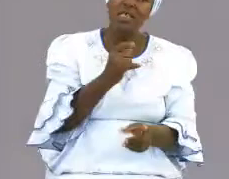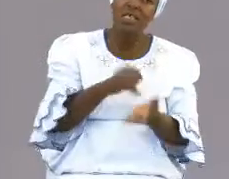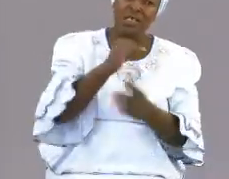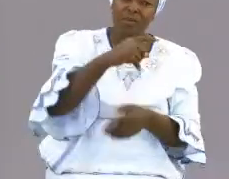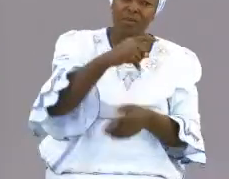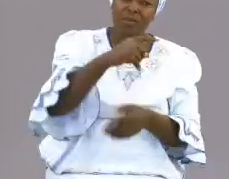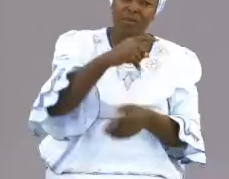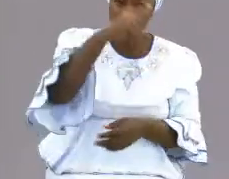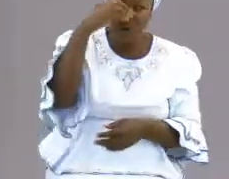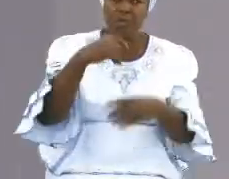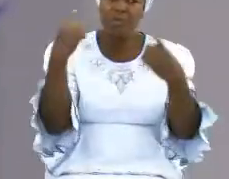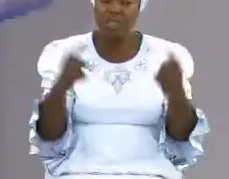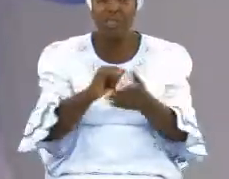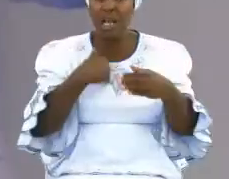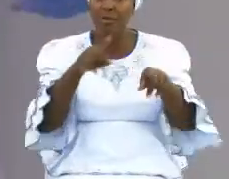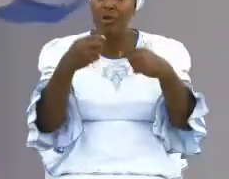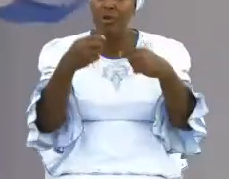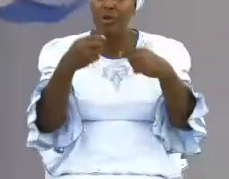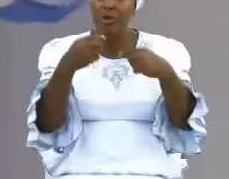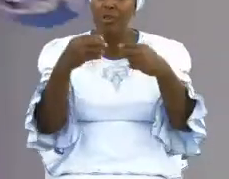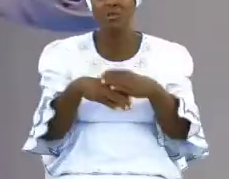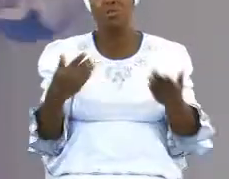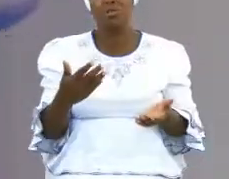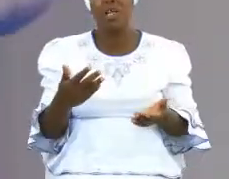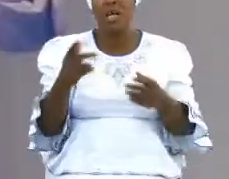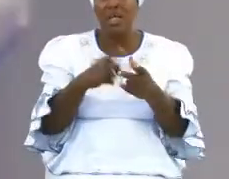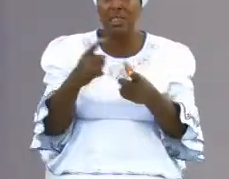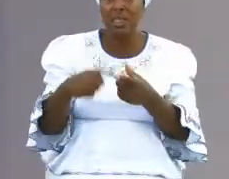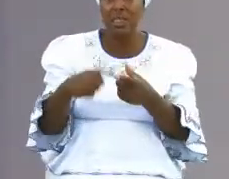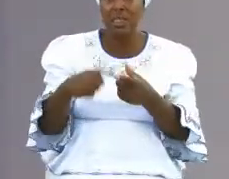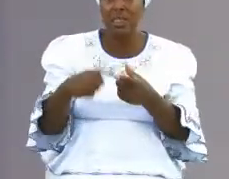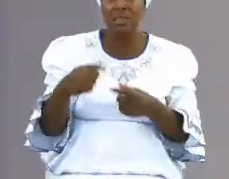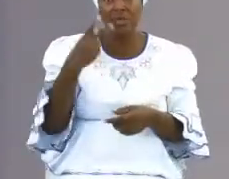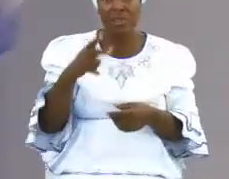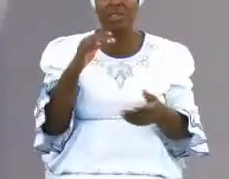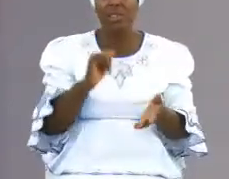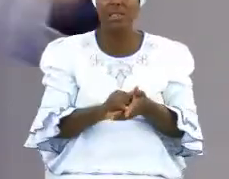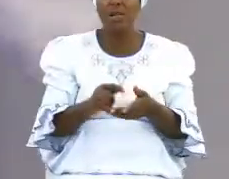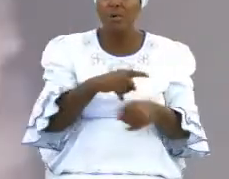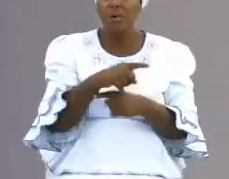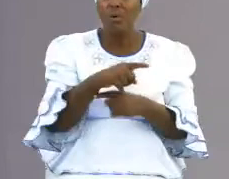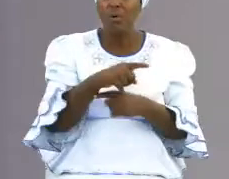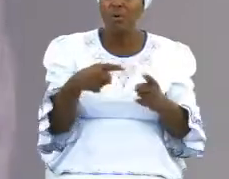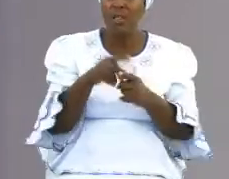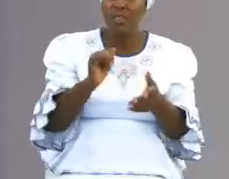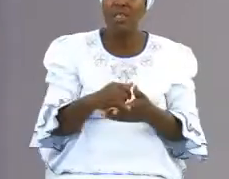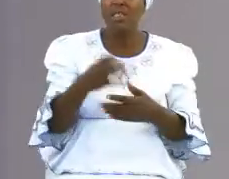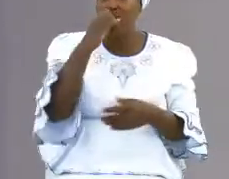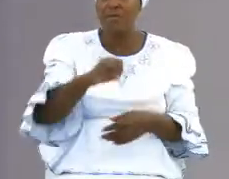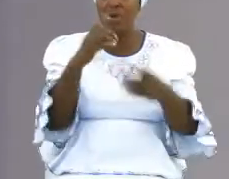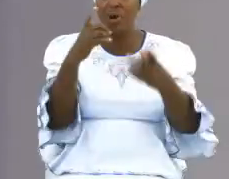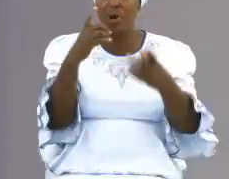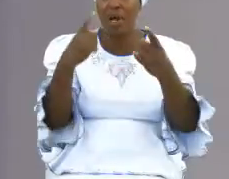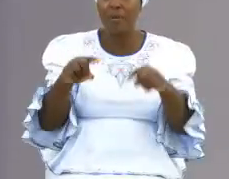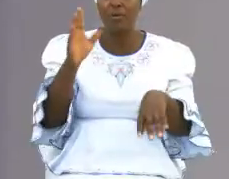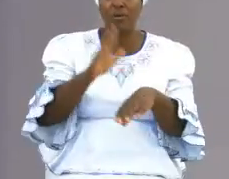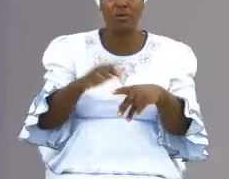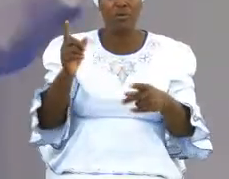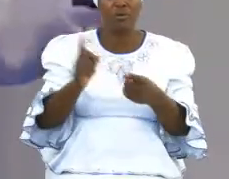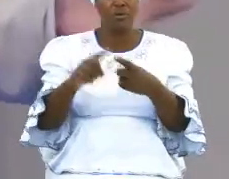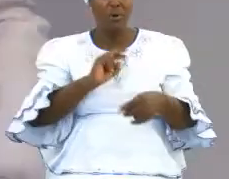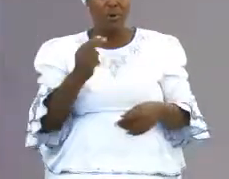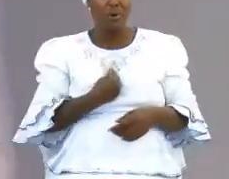of Abraham, and then there was sterility and barrenness and sickness in the whole family. It